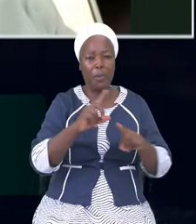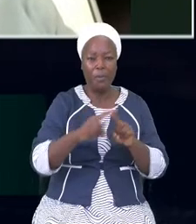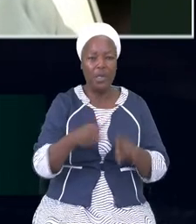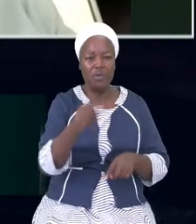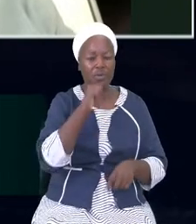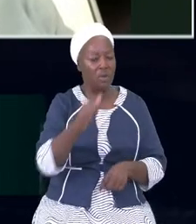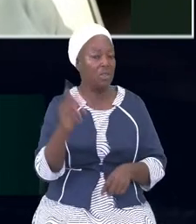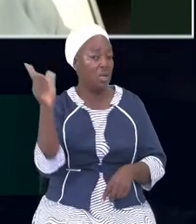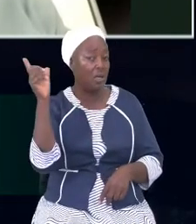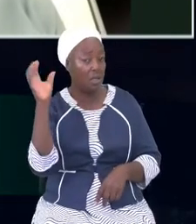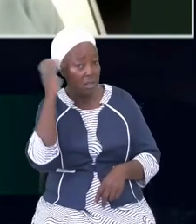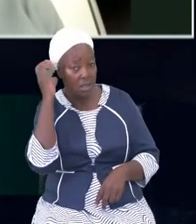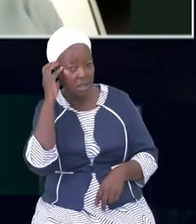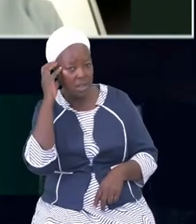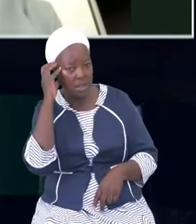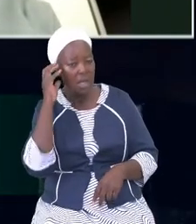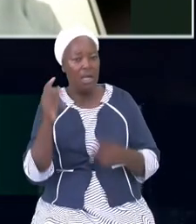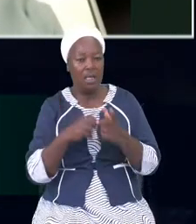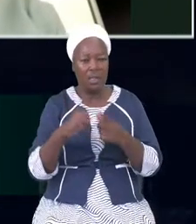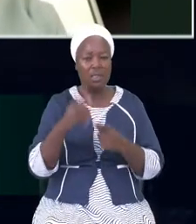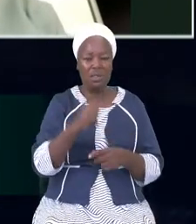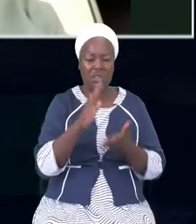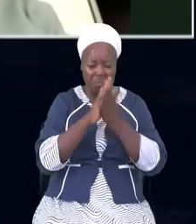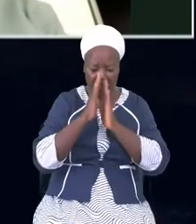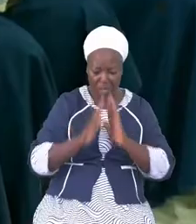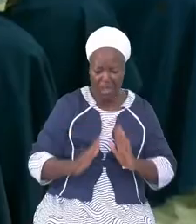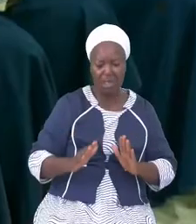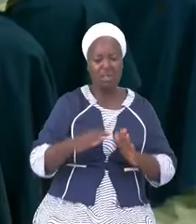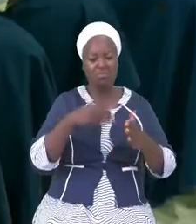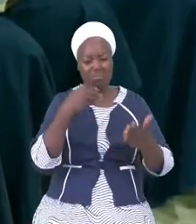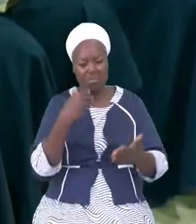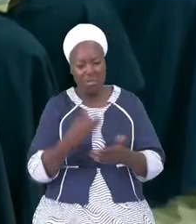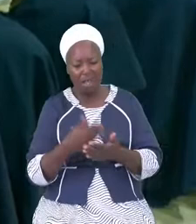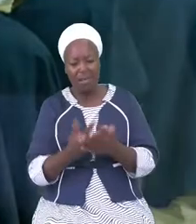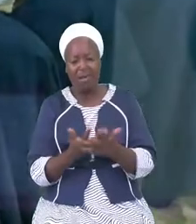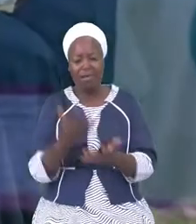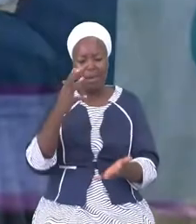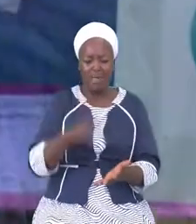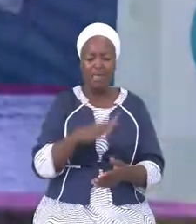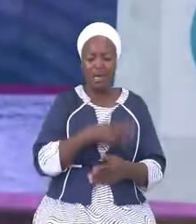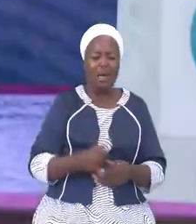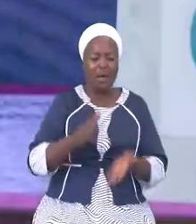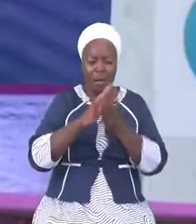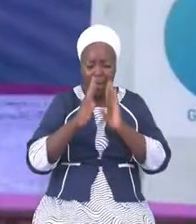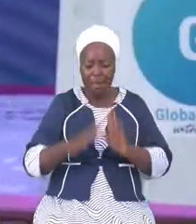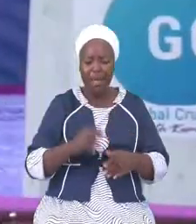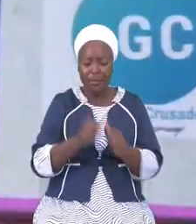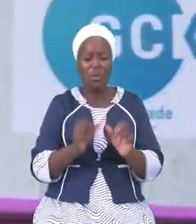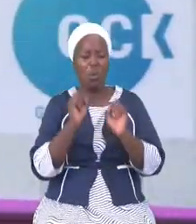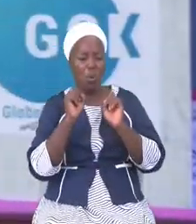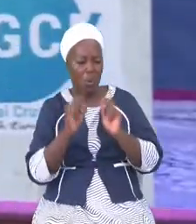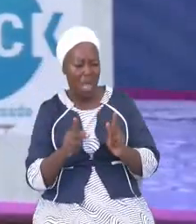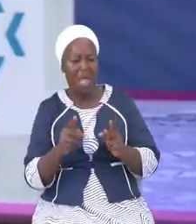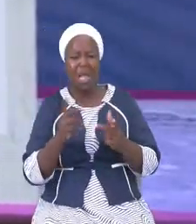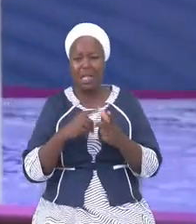hearken. There was peace, there was prosperity, and there was some stability. Everything was all right. And then in that